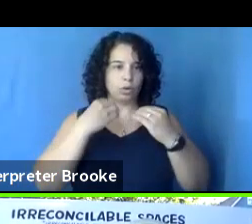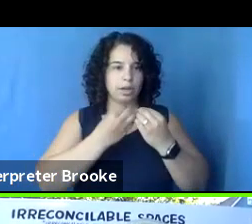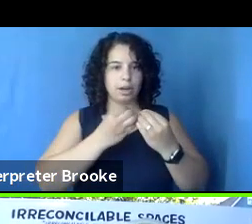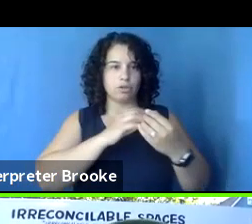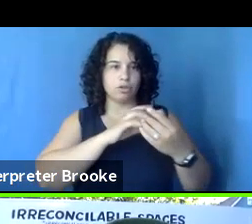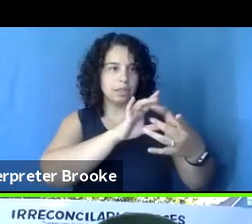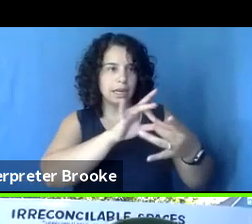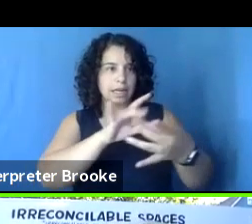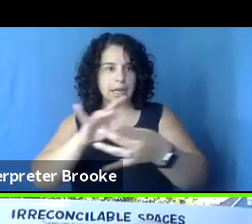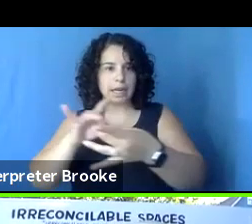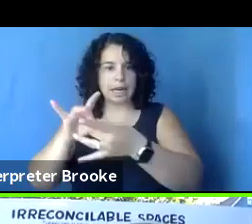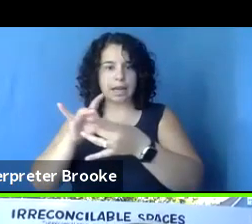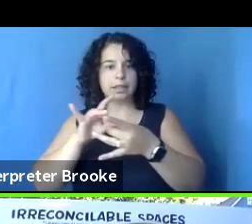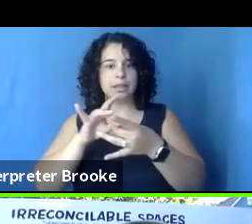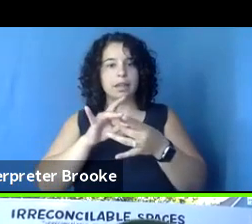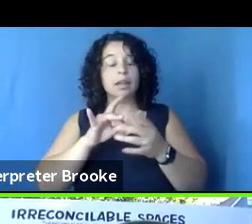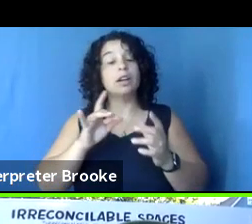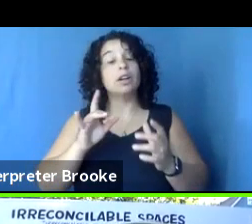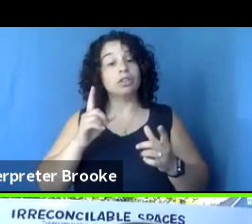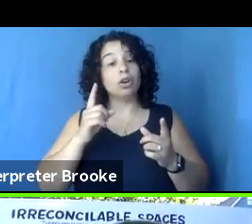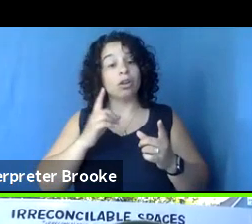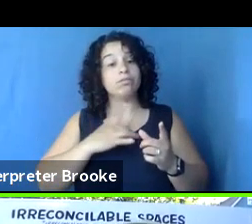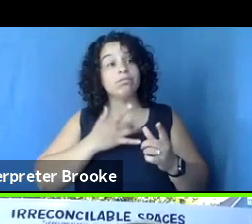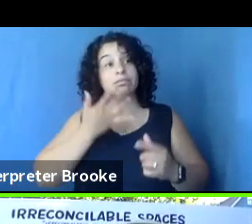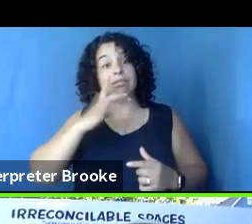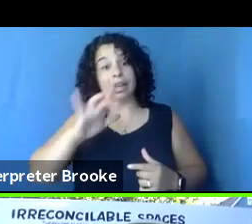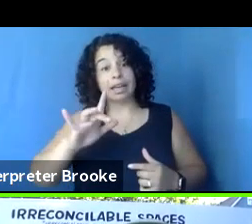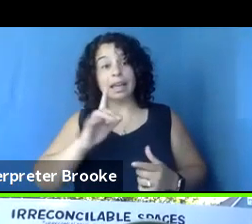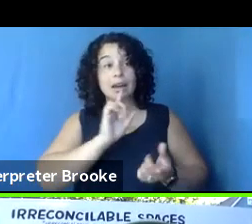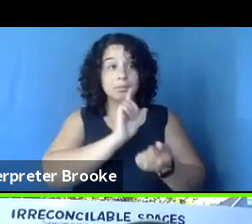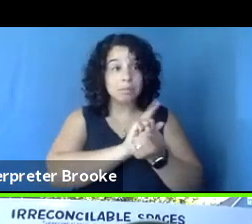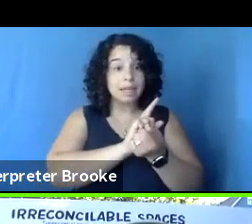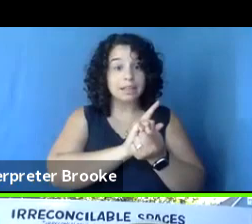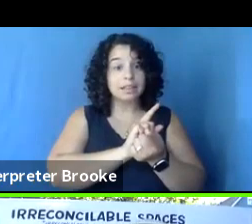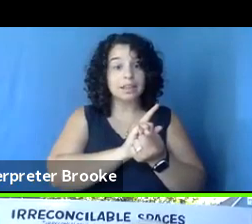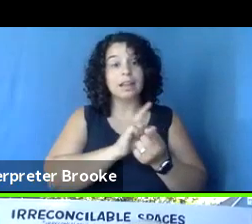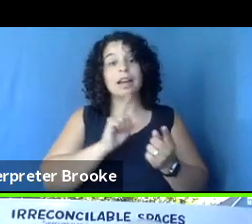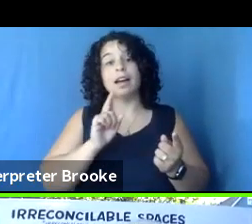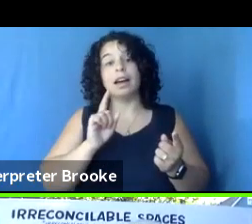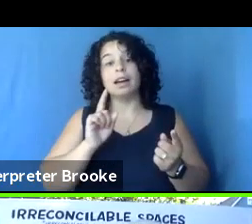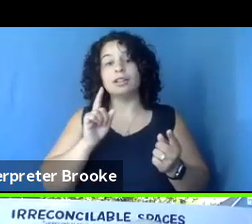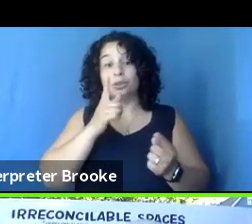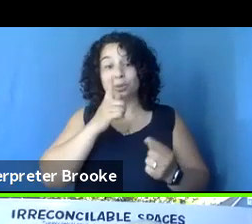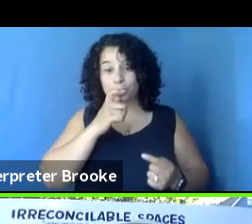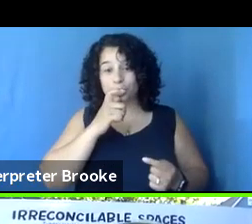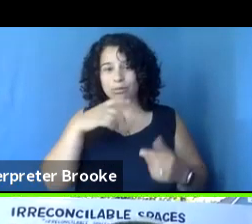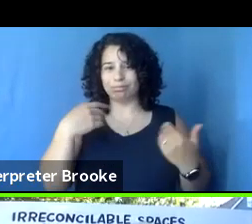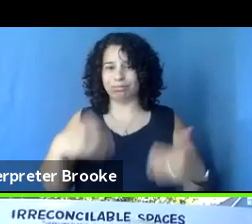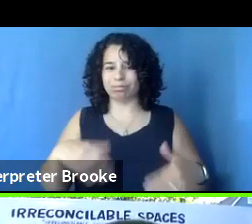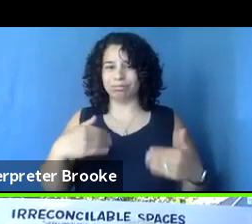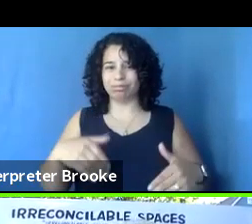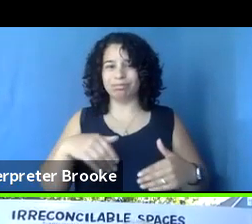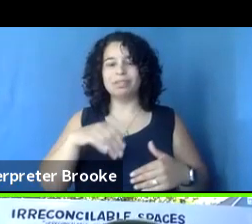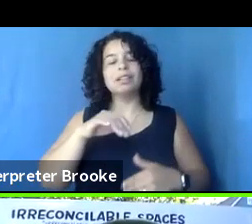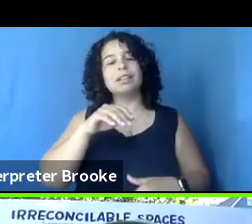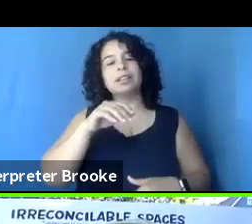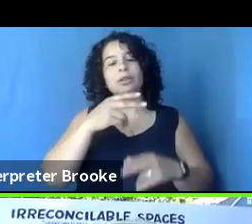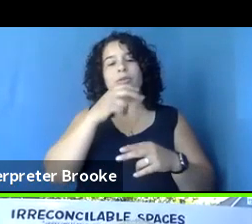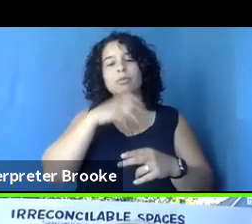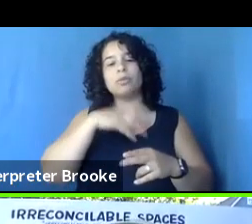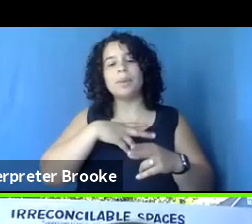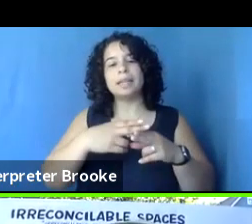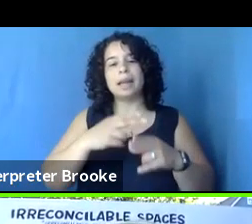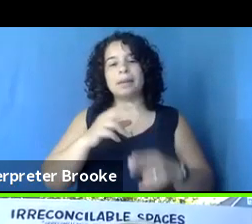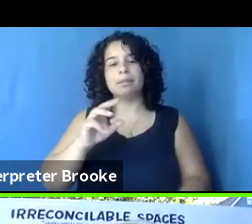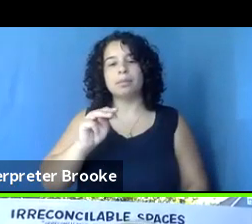to meet, and also through some other community connections, I got to meet the really generous Michelle Lorna Nahani.